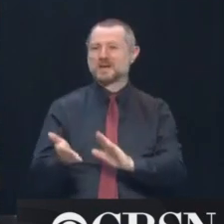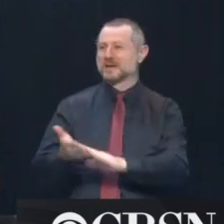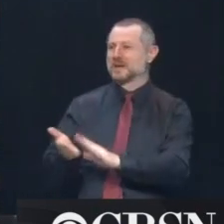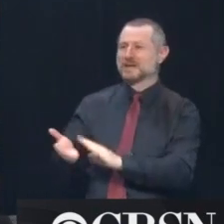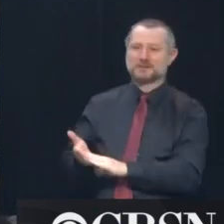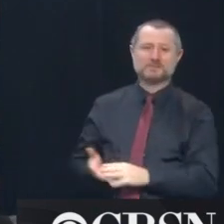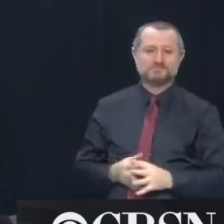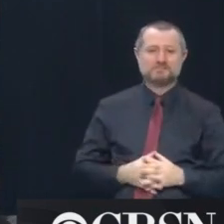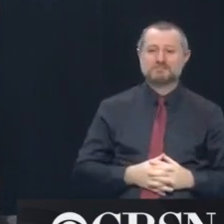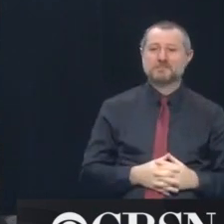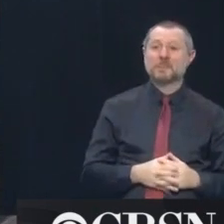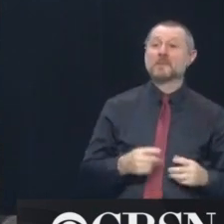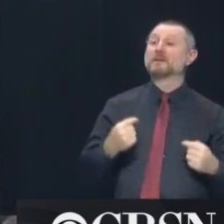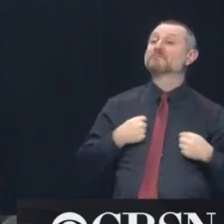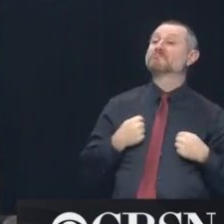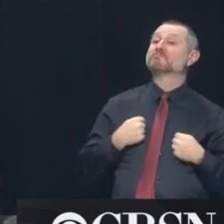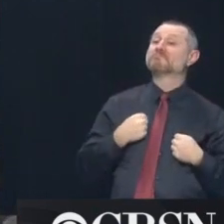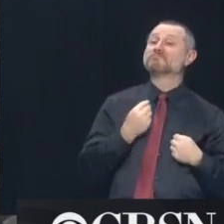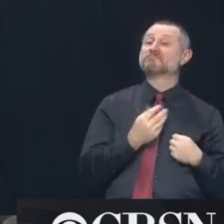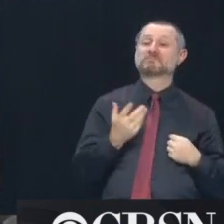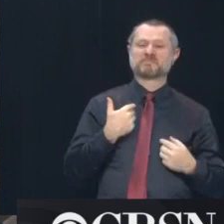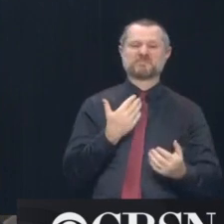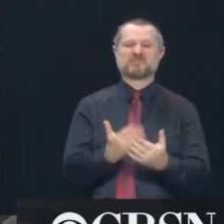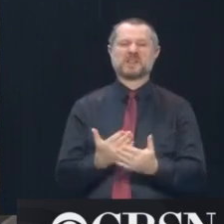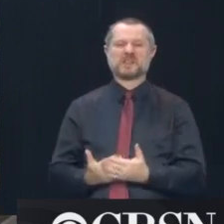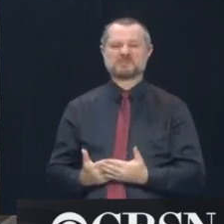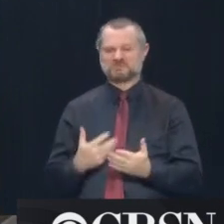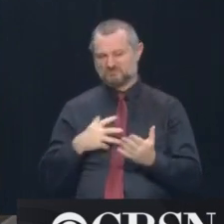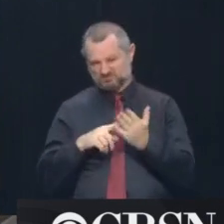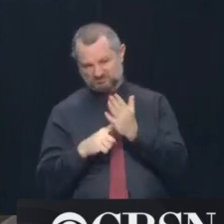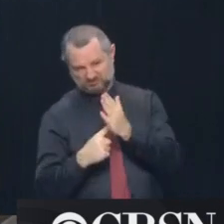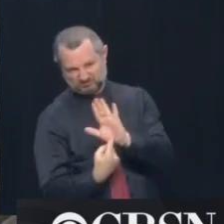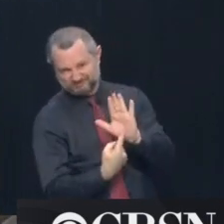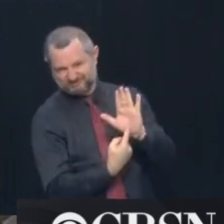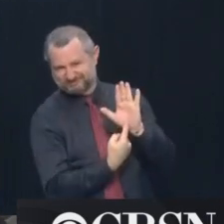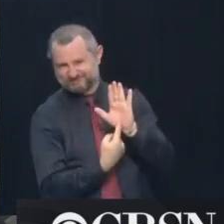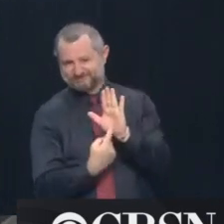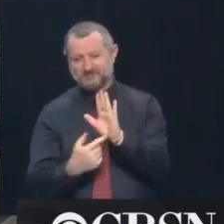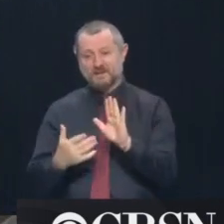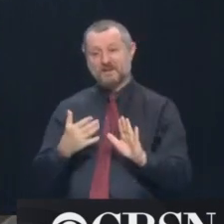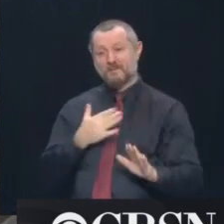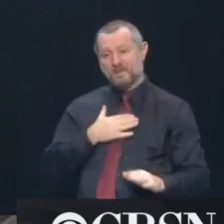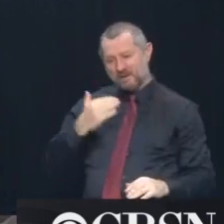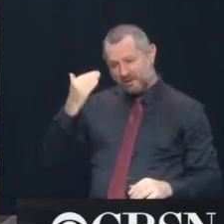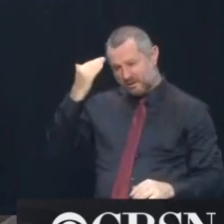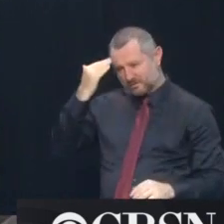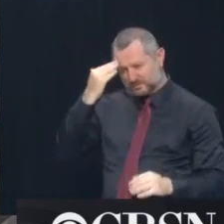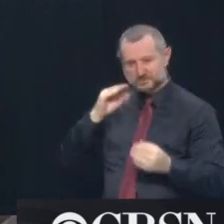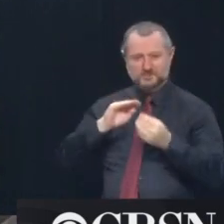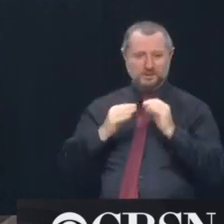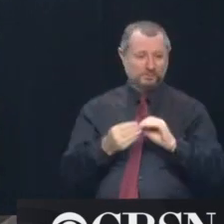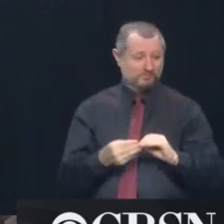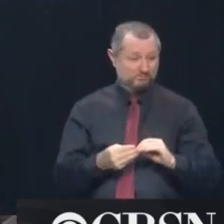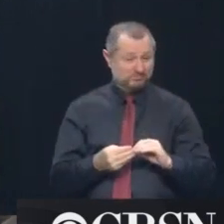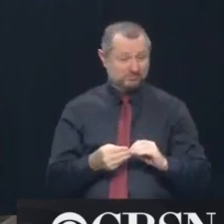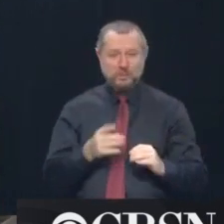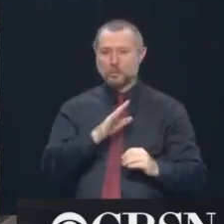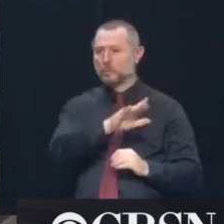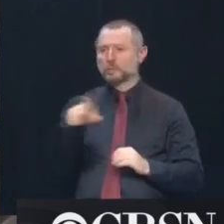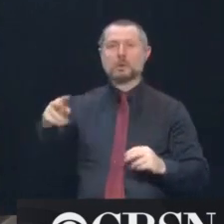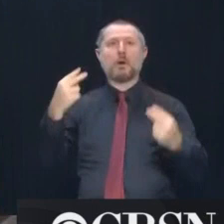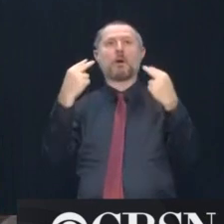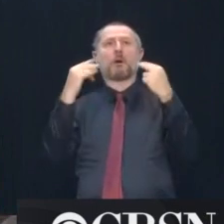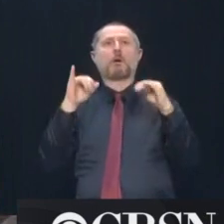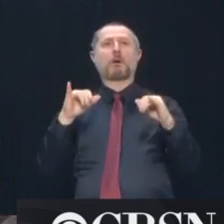I give the people the facts. I tell them what I know. They decide. I'm not